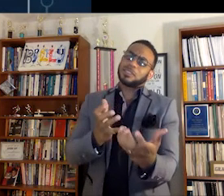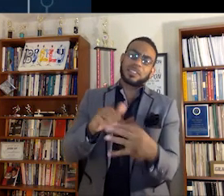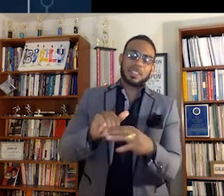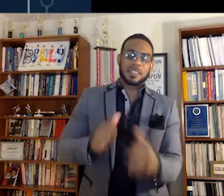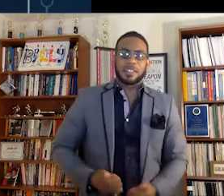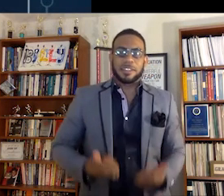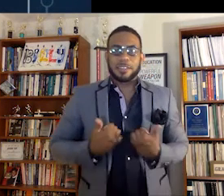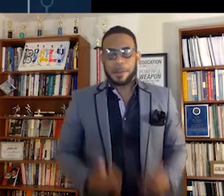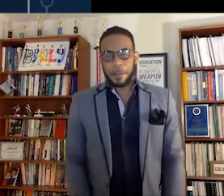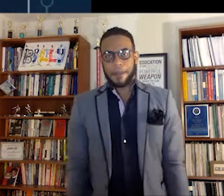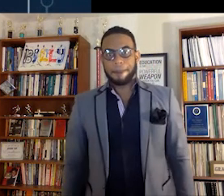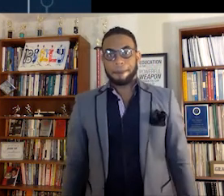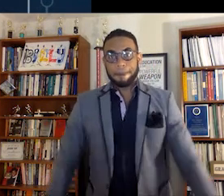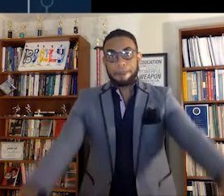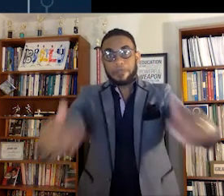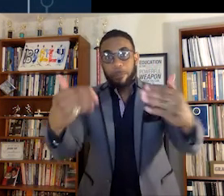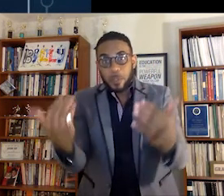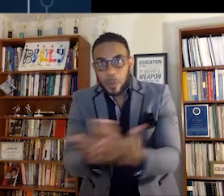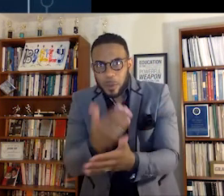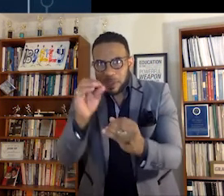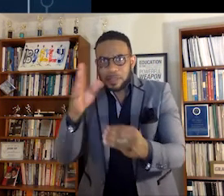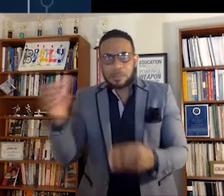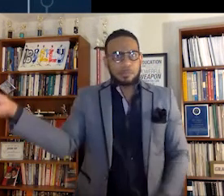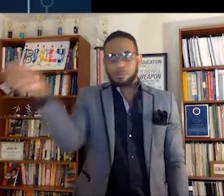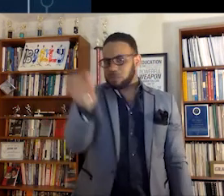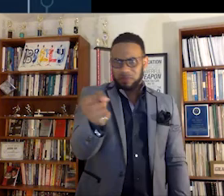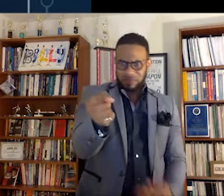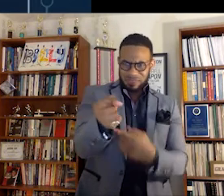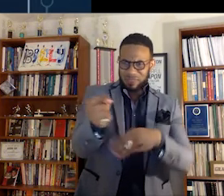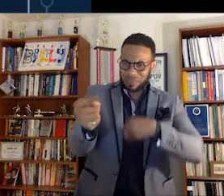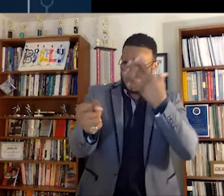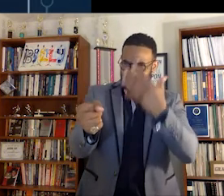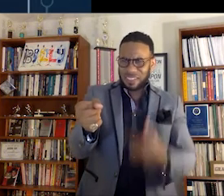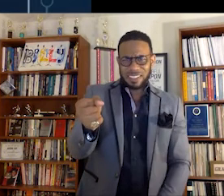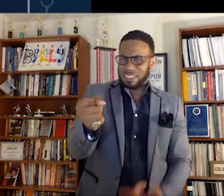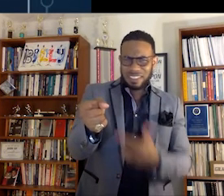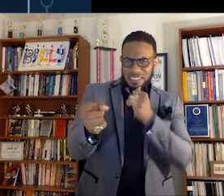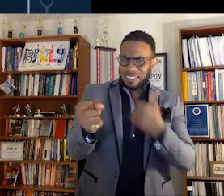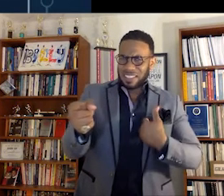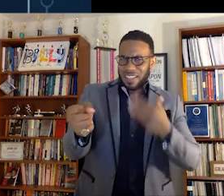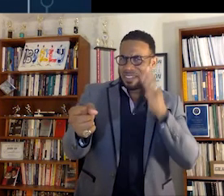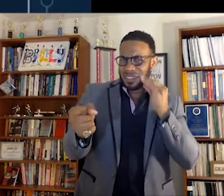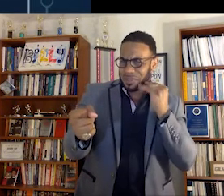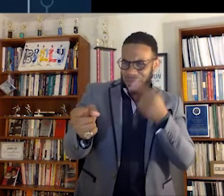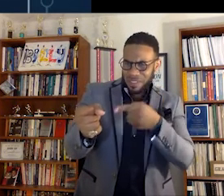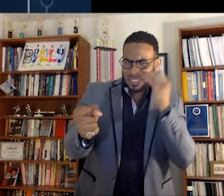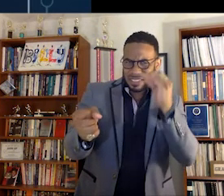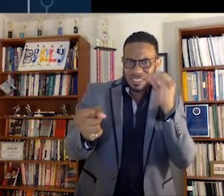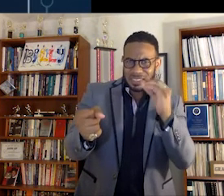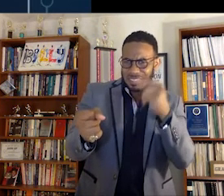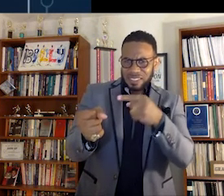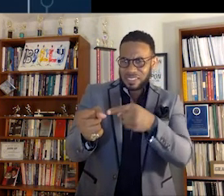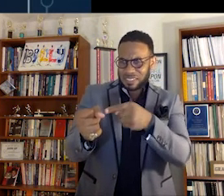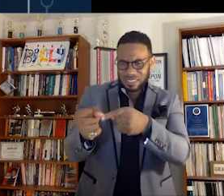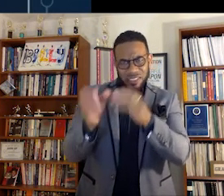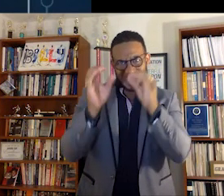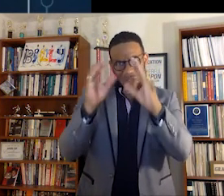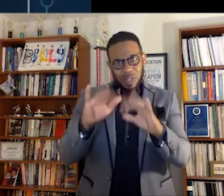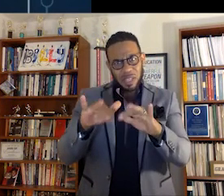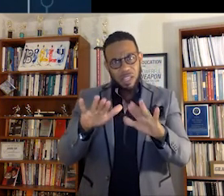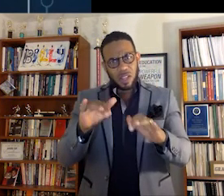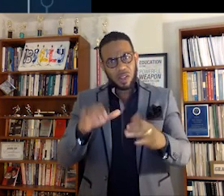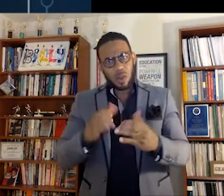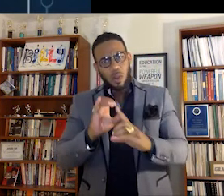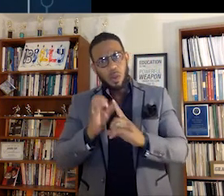their lives. And the new teachers who were white did not have the experience to teach the students in a